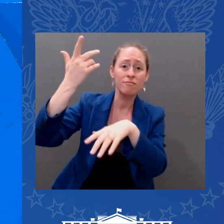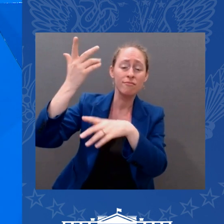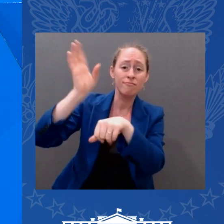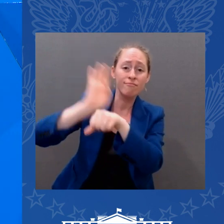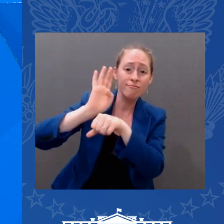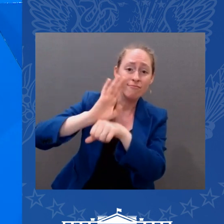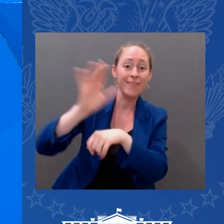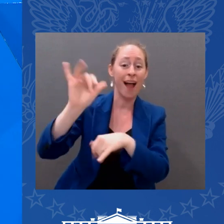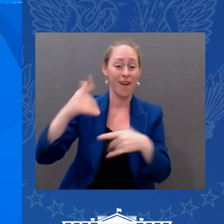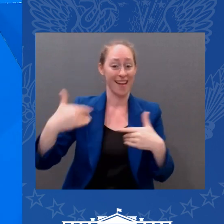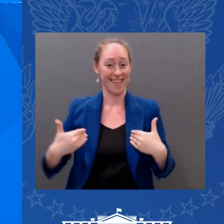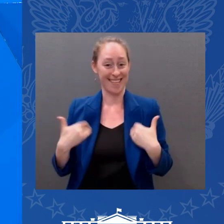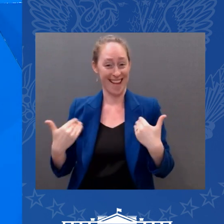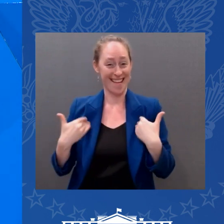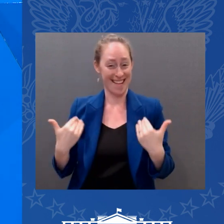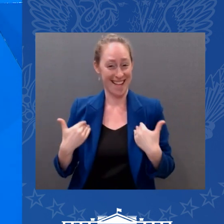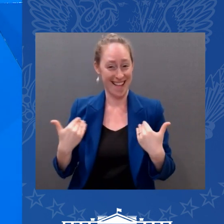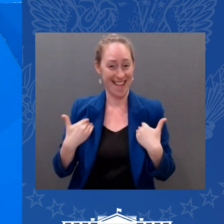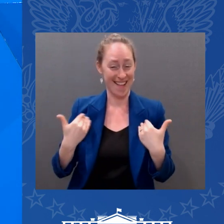in this summit.